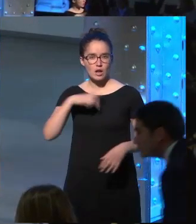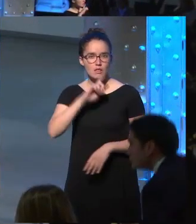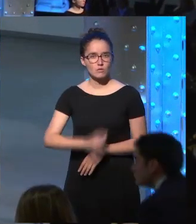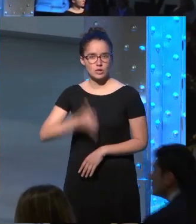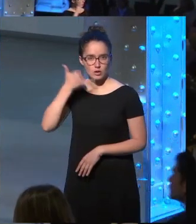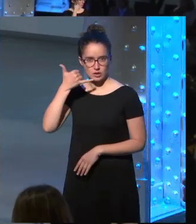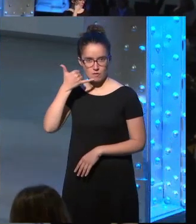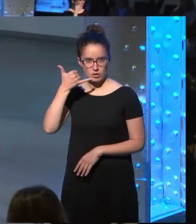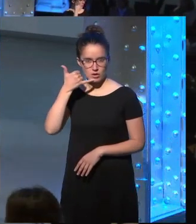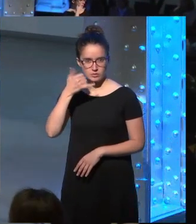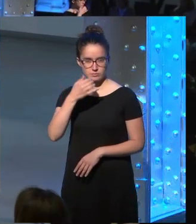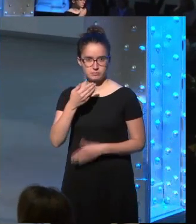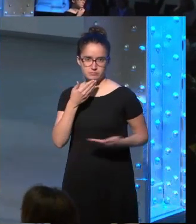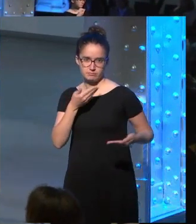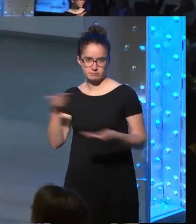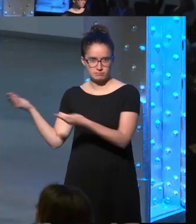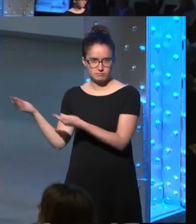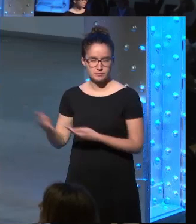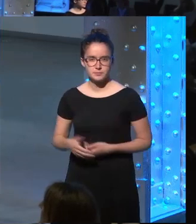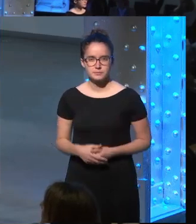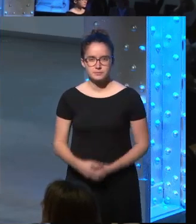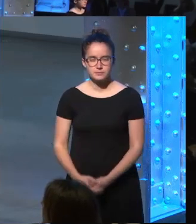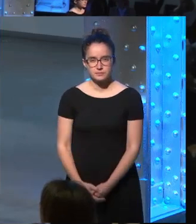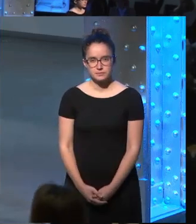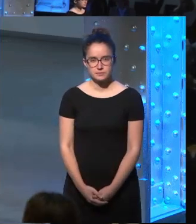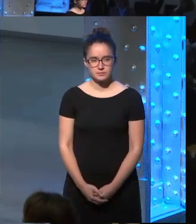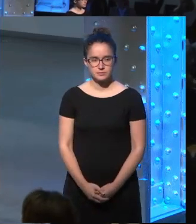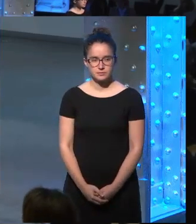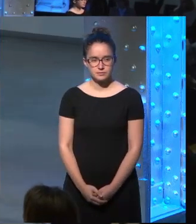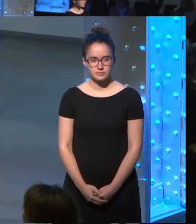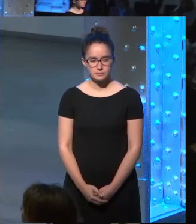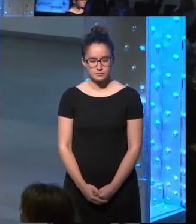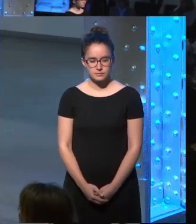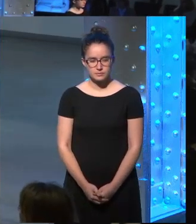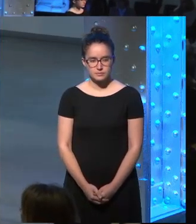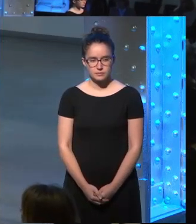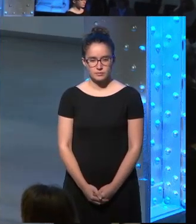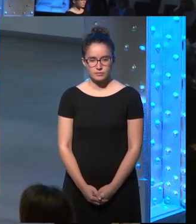Magallón is the General Manager of Fundación Telefónica. José María, you have the floor.